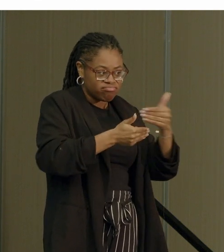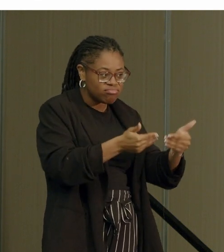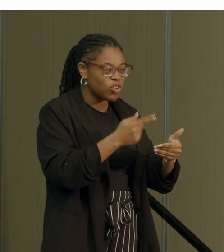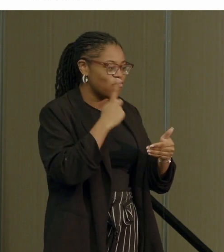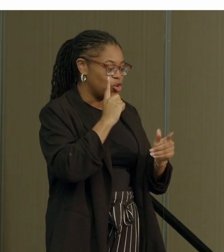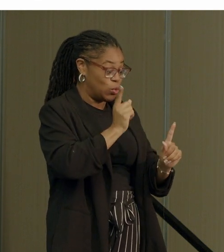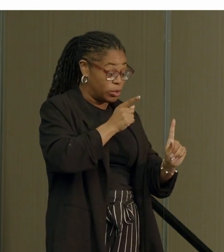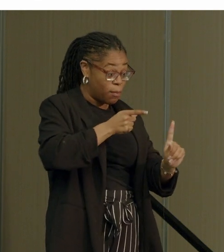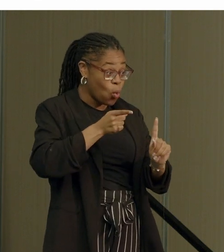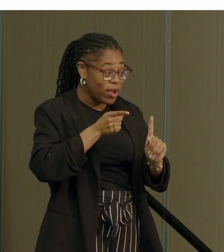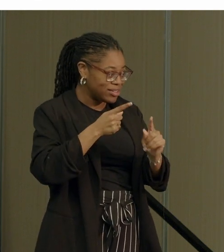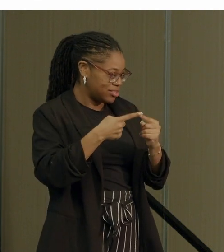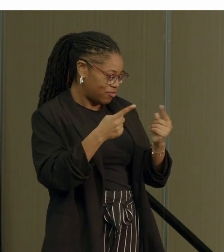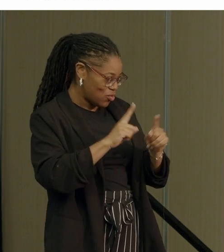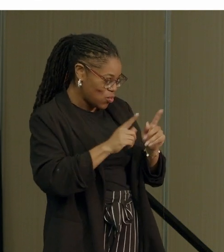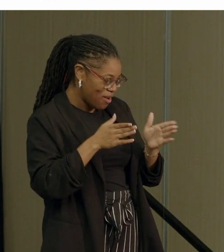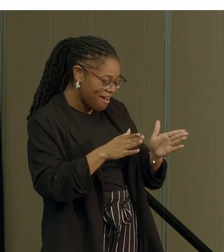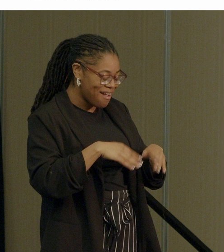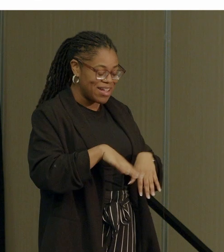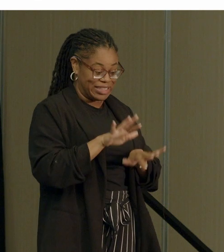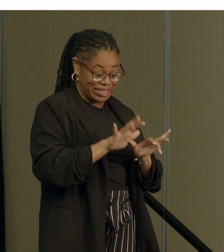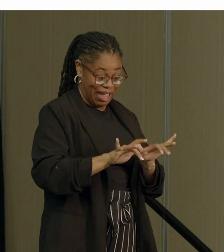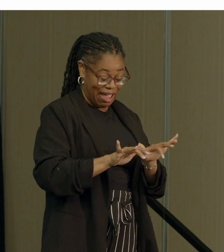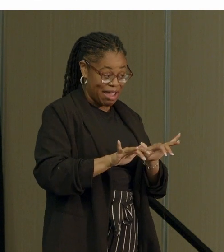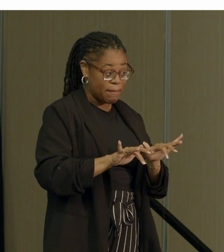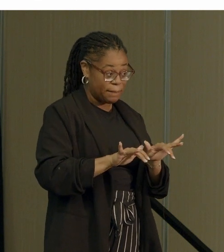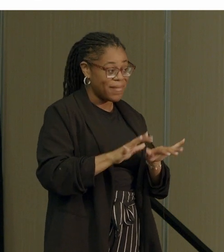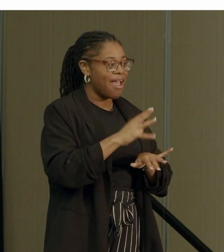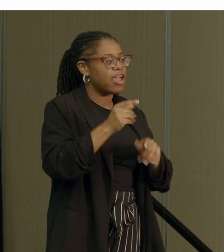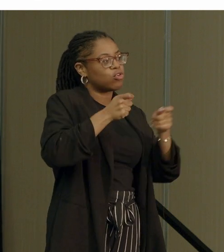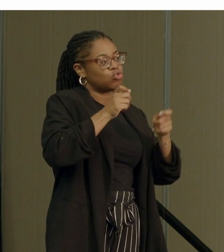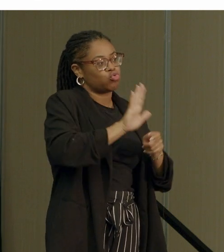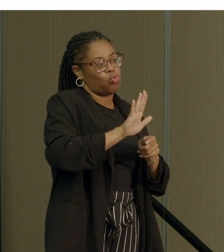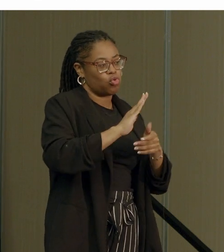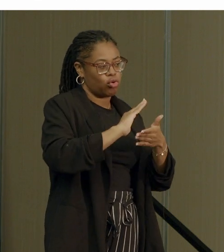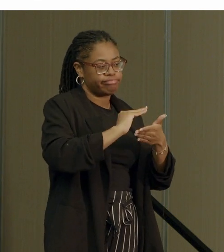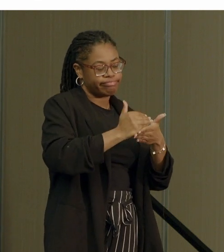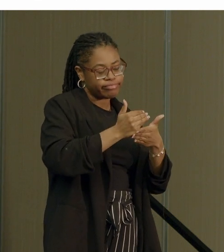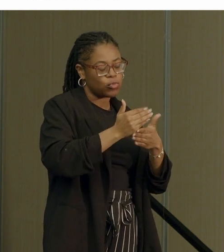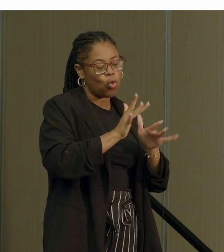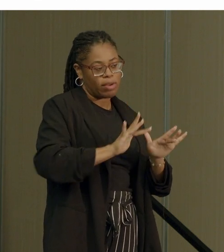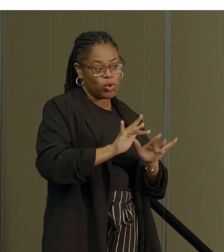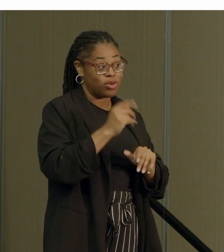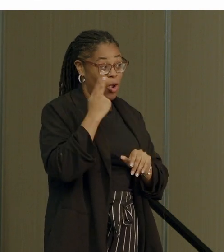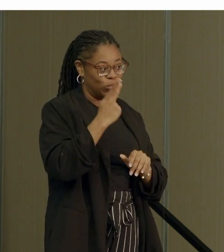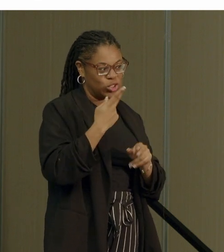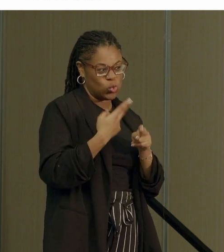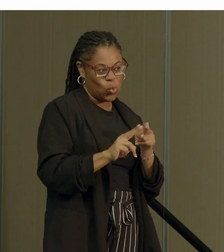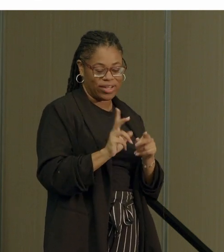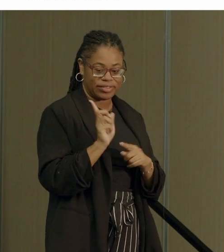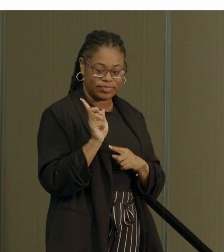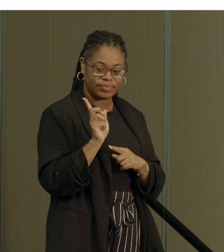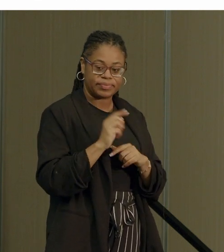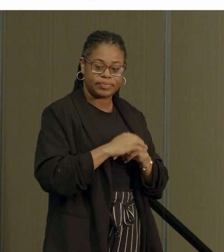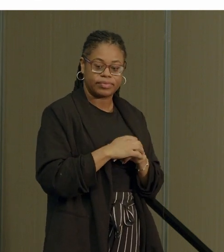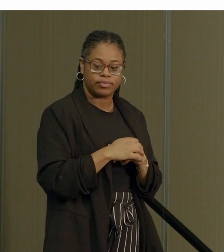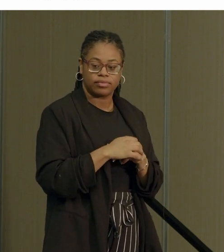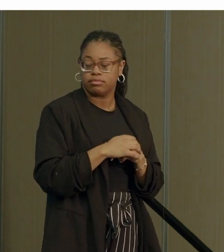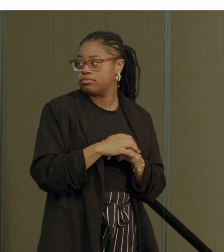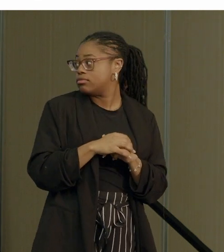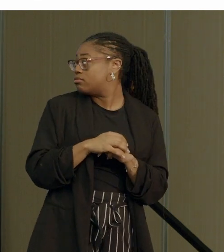you to point, type, and control your computer. I'm gonna show you a quick demo.